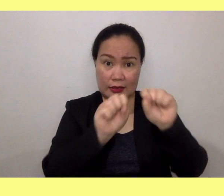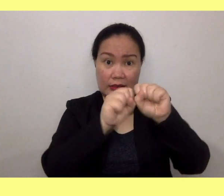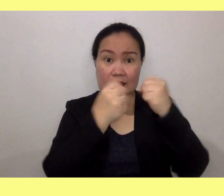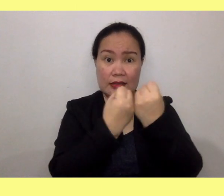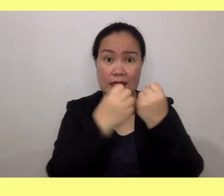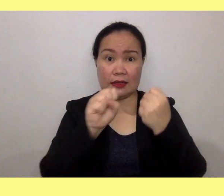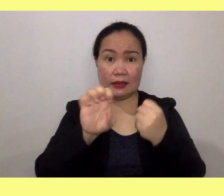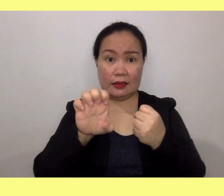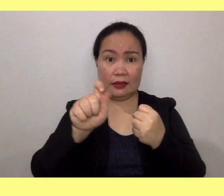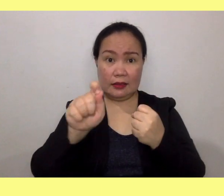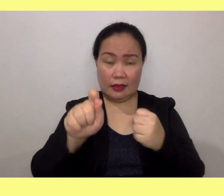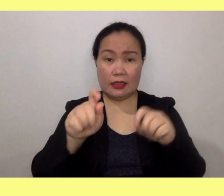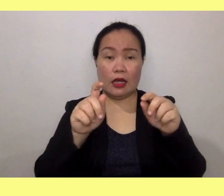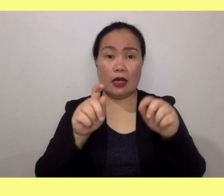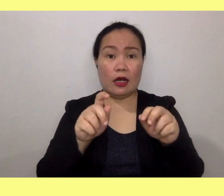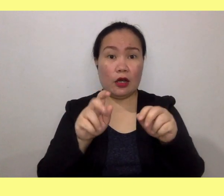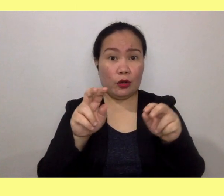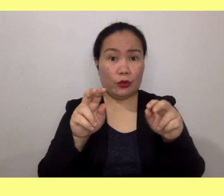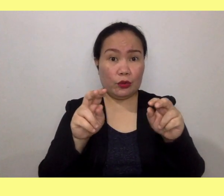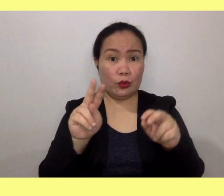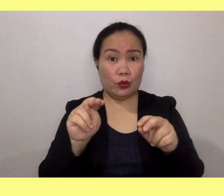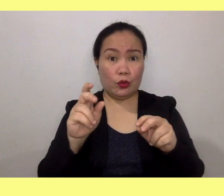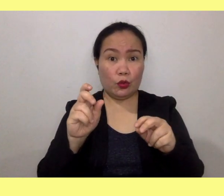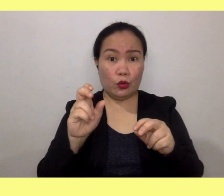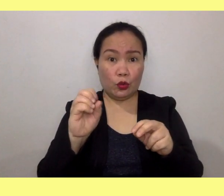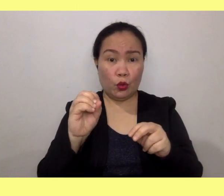from negative infinity